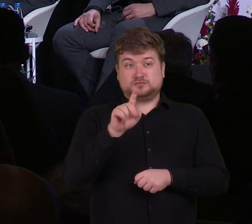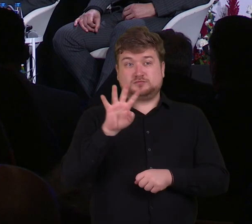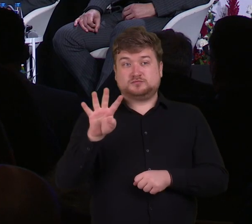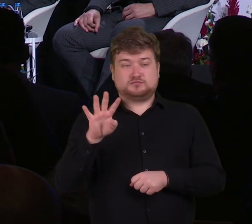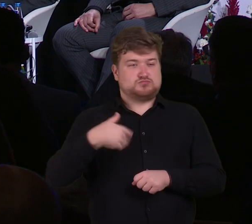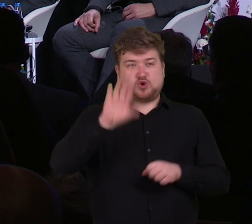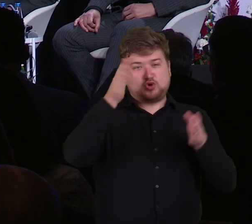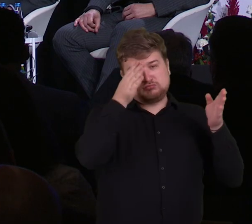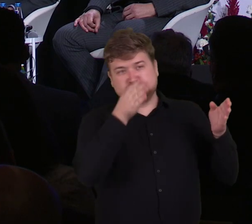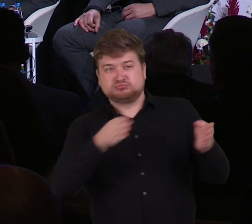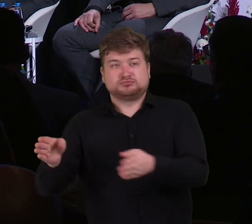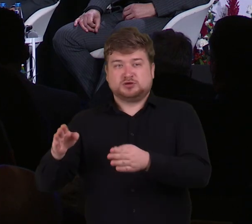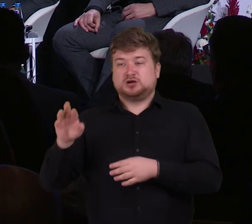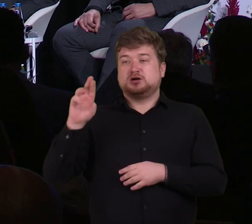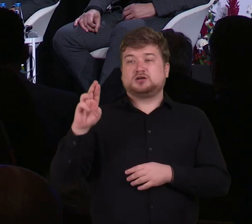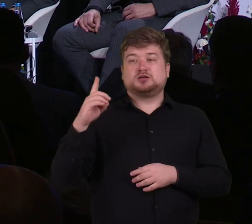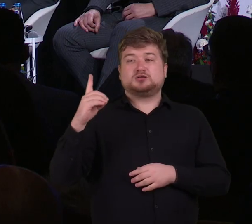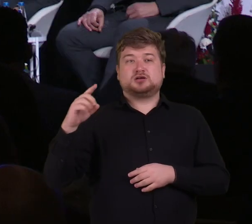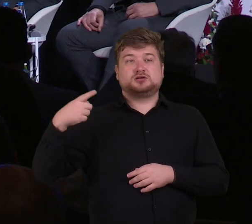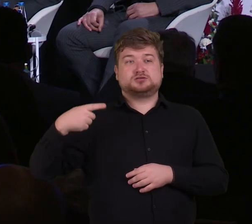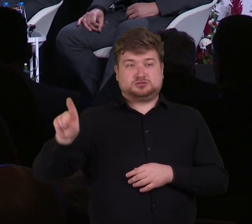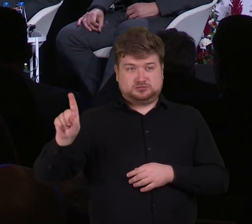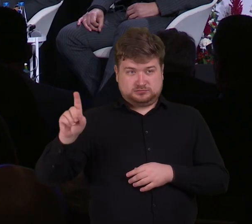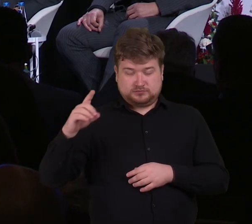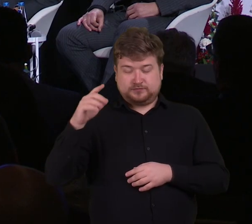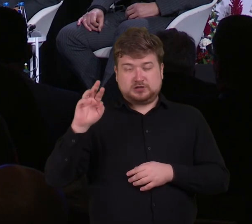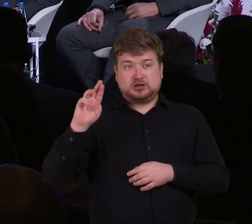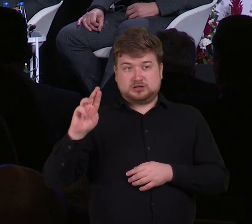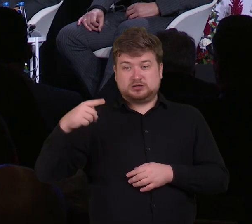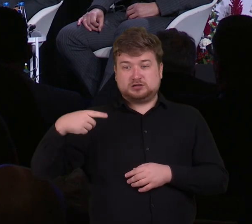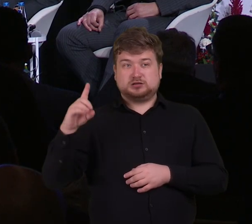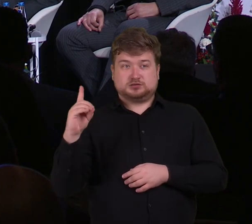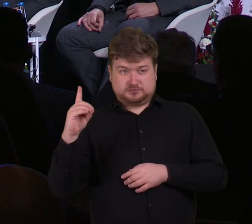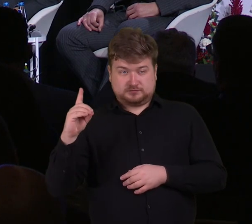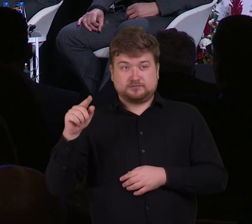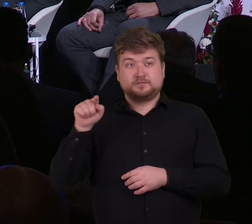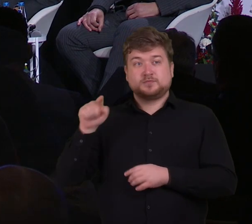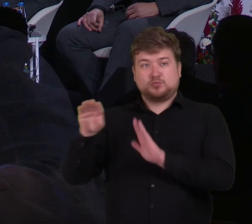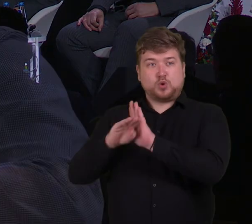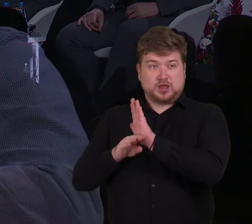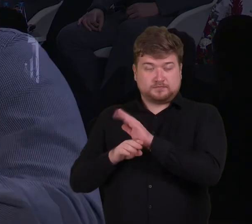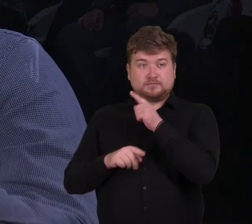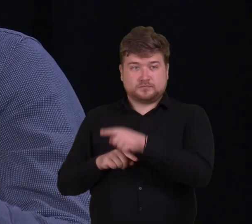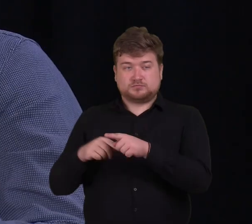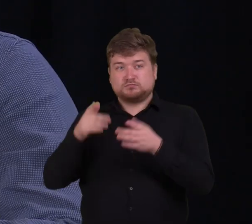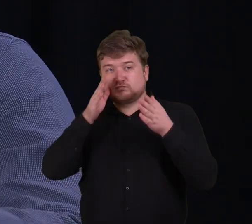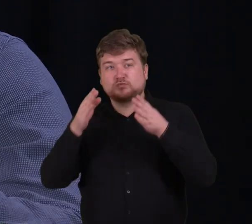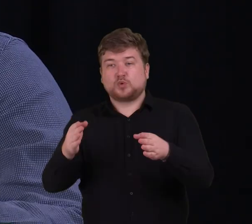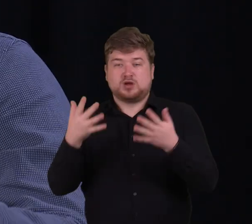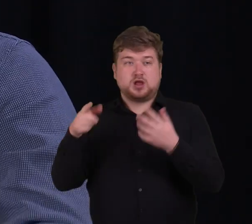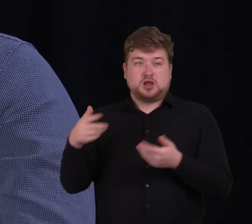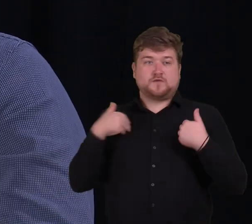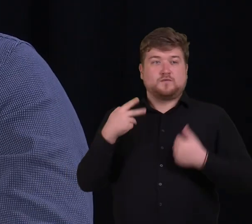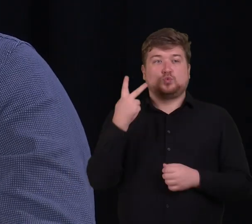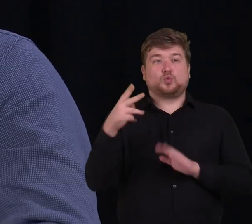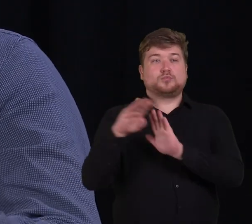have 2 funds left, so regional and agricultural, because the fishery decided, and maritime decided it's not really good for them